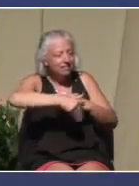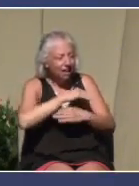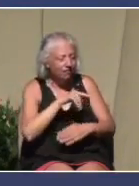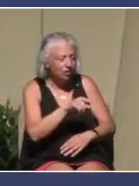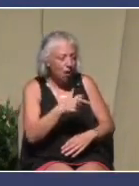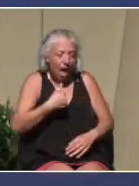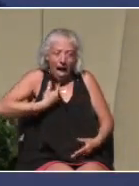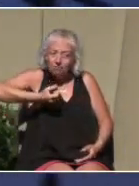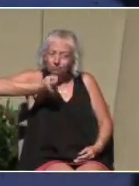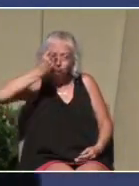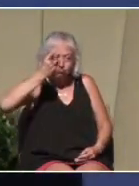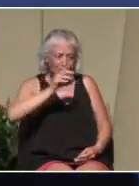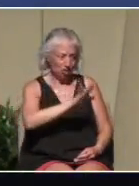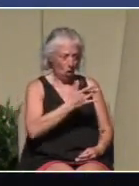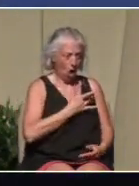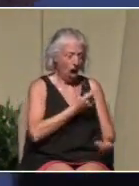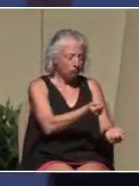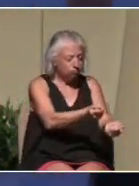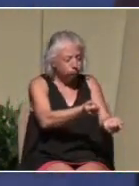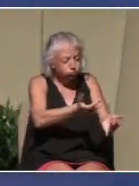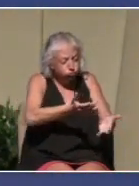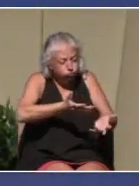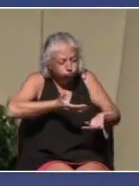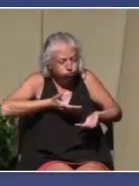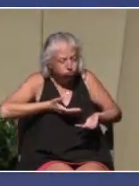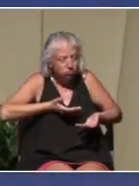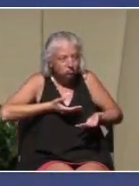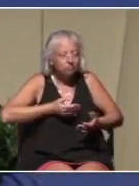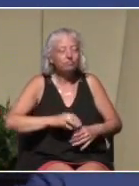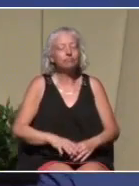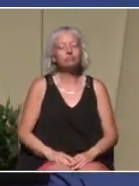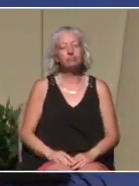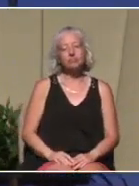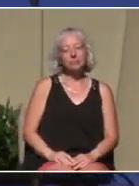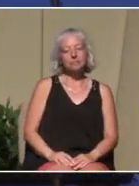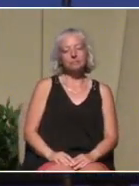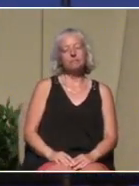And I want you to pour out your heart there. I was listening to a sermon by another pastor.